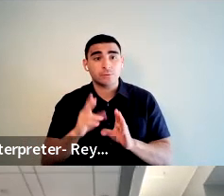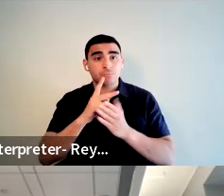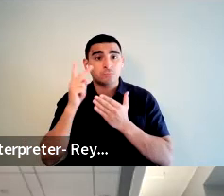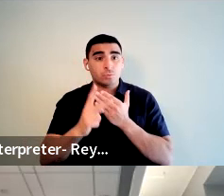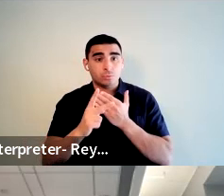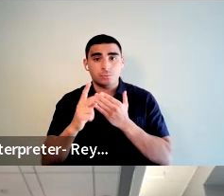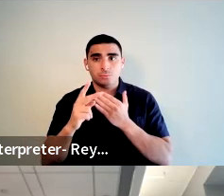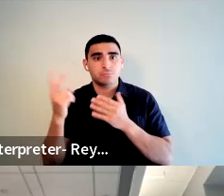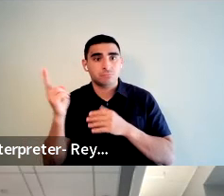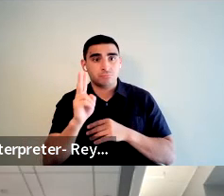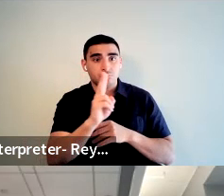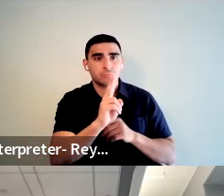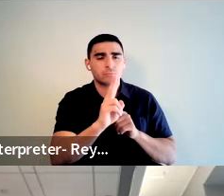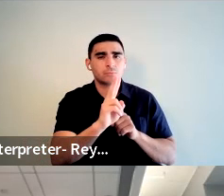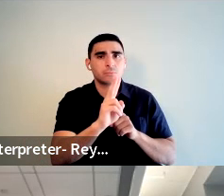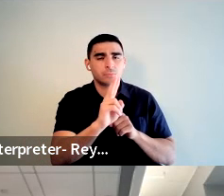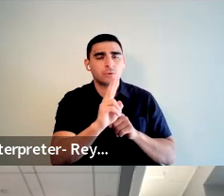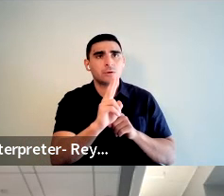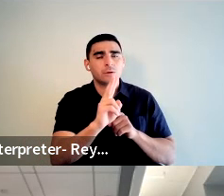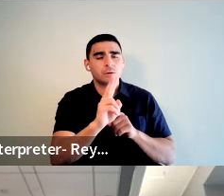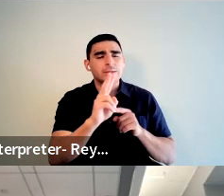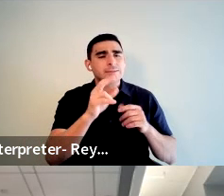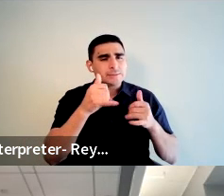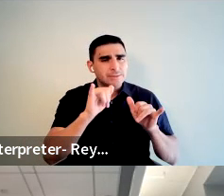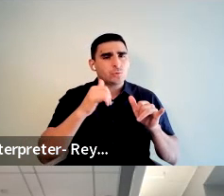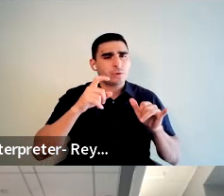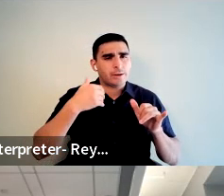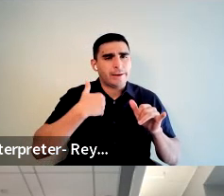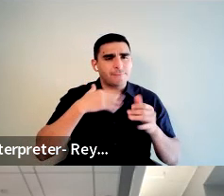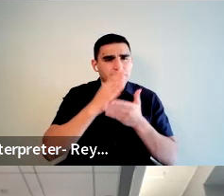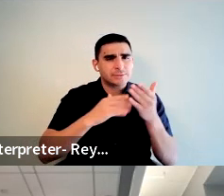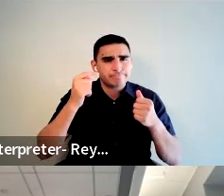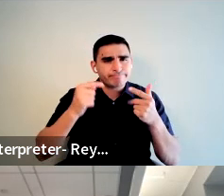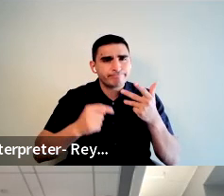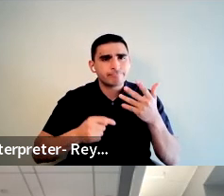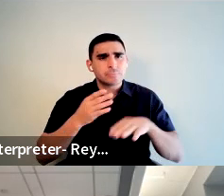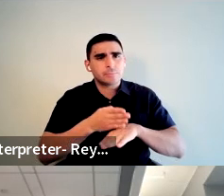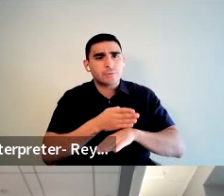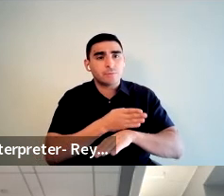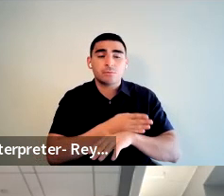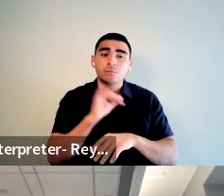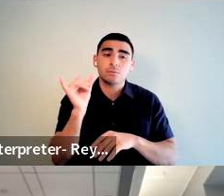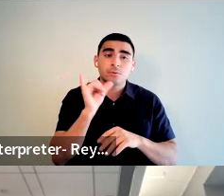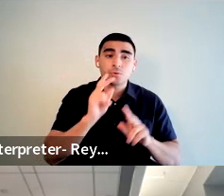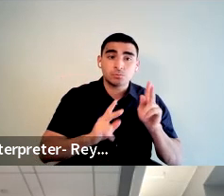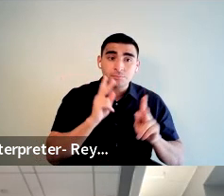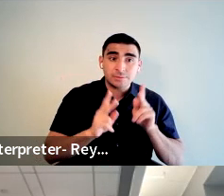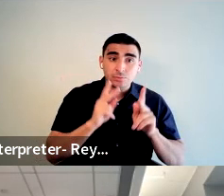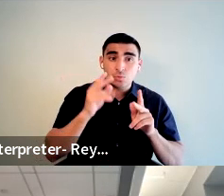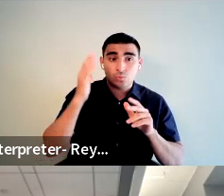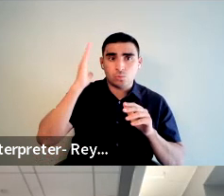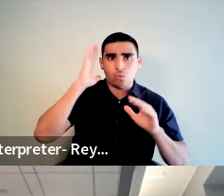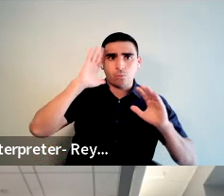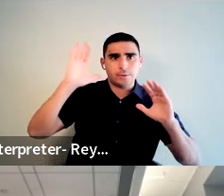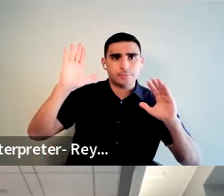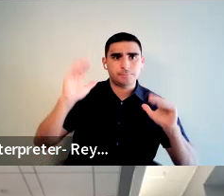to have these to fill in the blanks, and also that people know what to expect countywide. So some